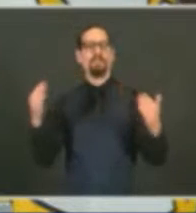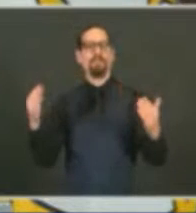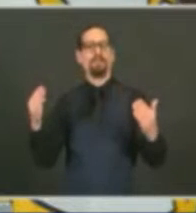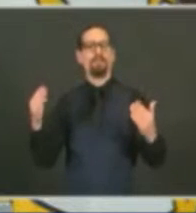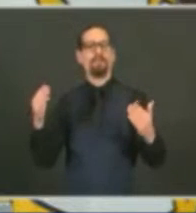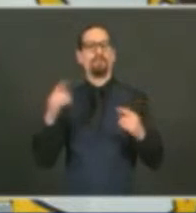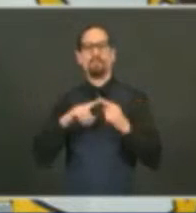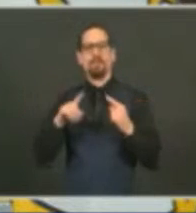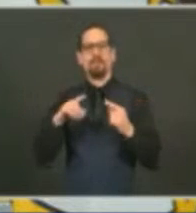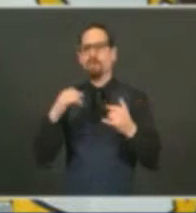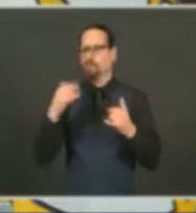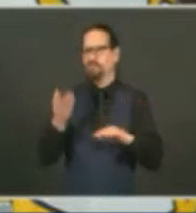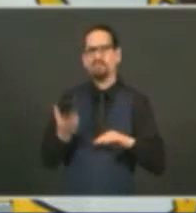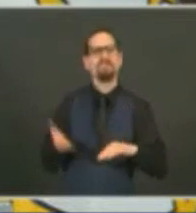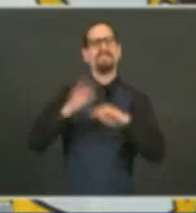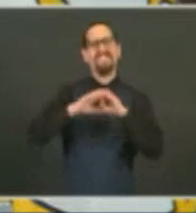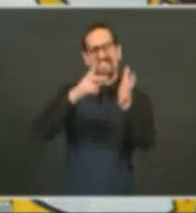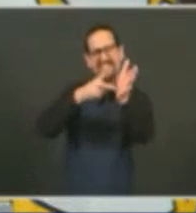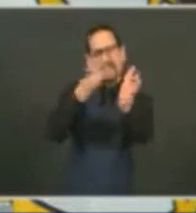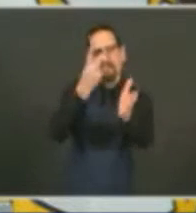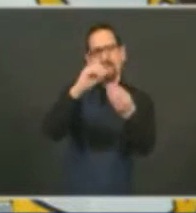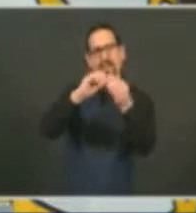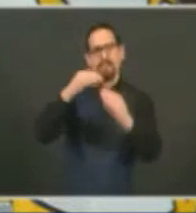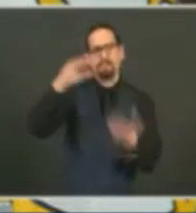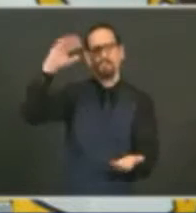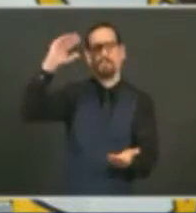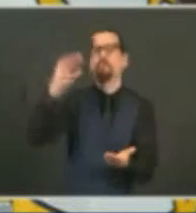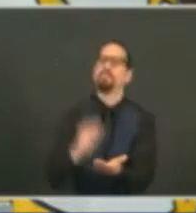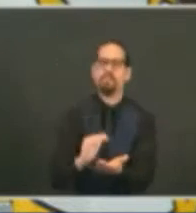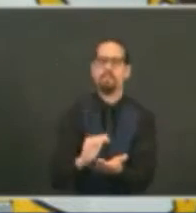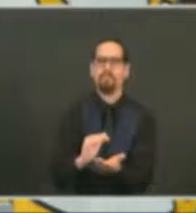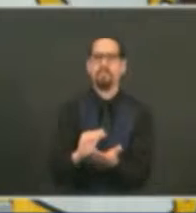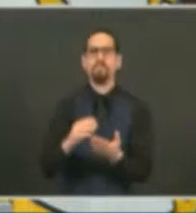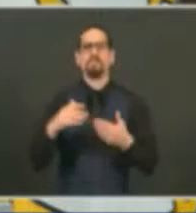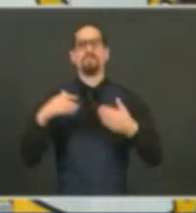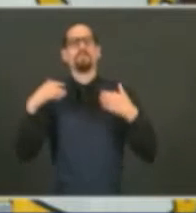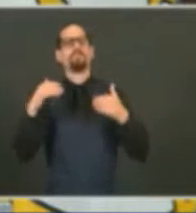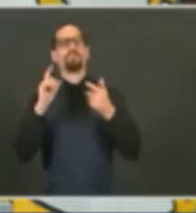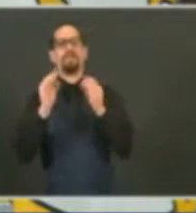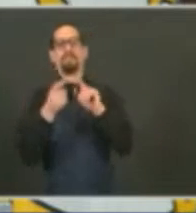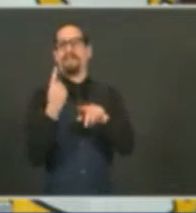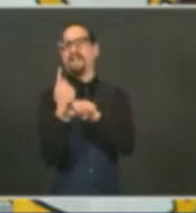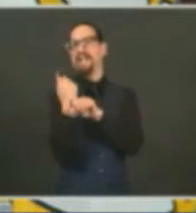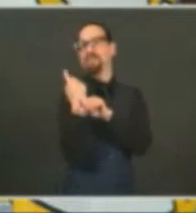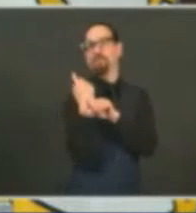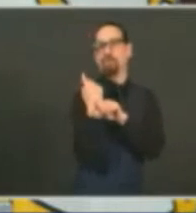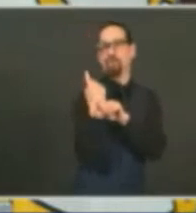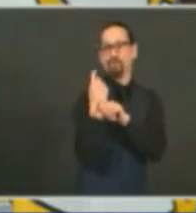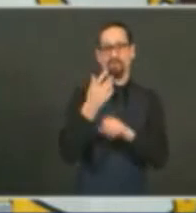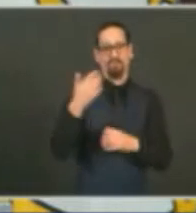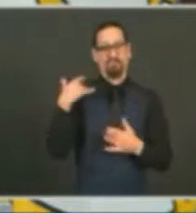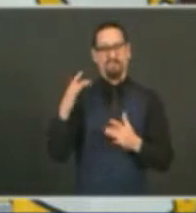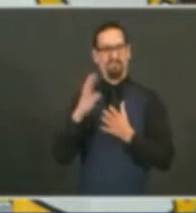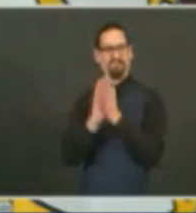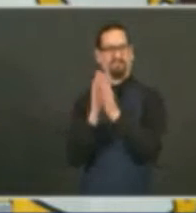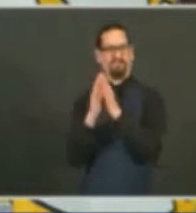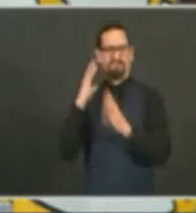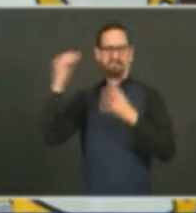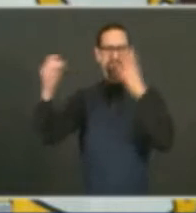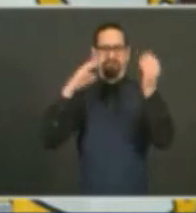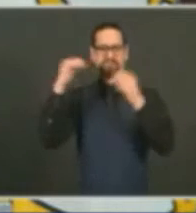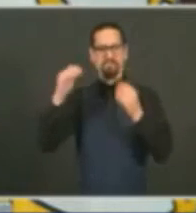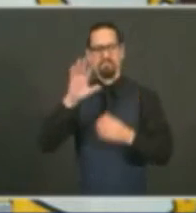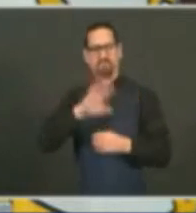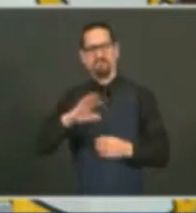year around Thanksgiving. For example, last year traffic around Thanksgiving was 5% less than the previous